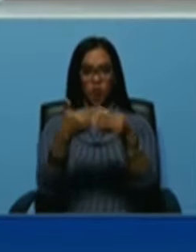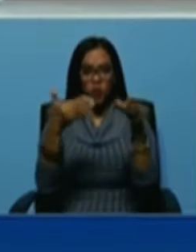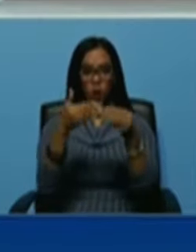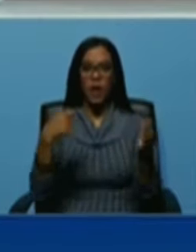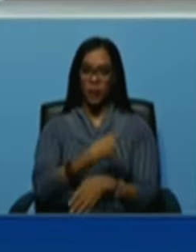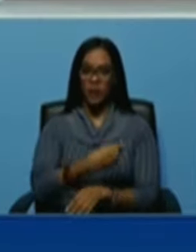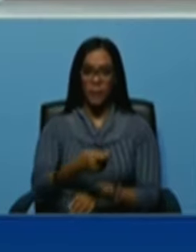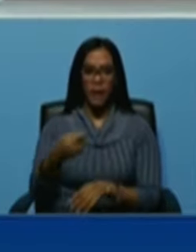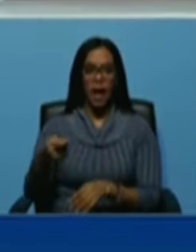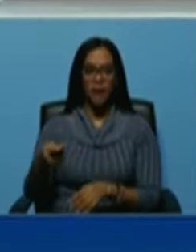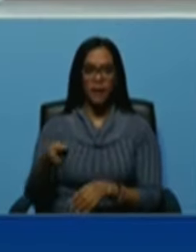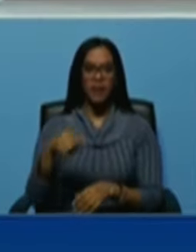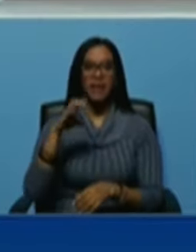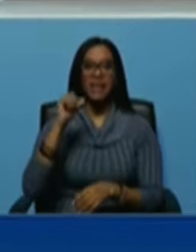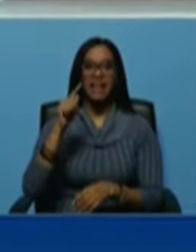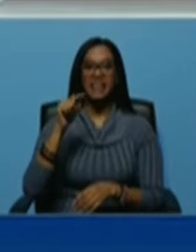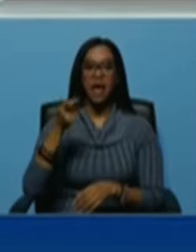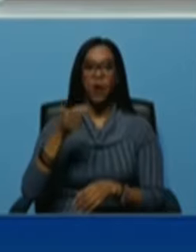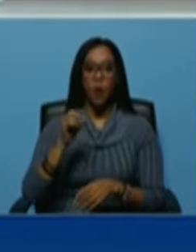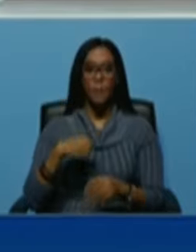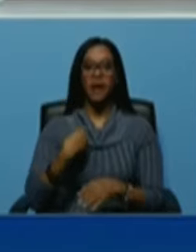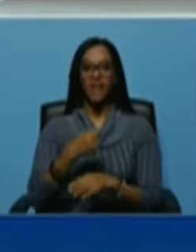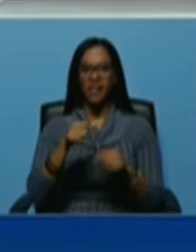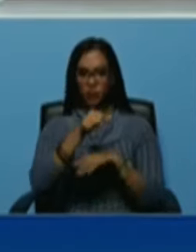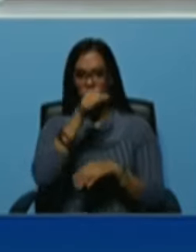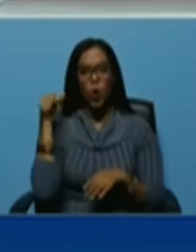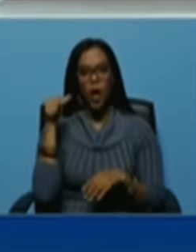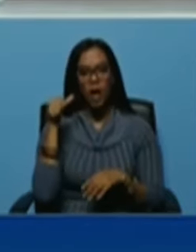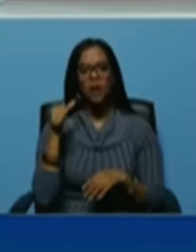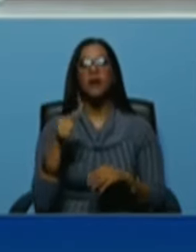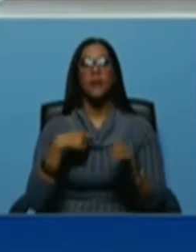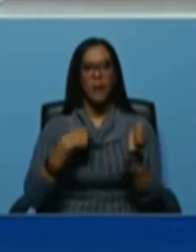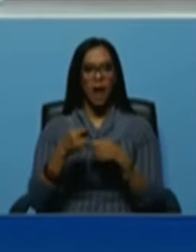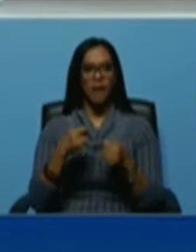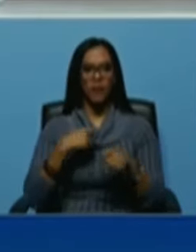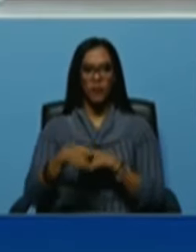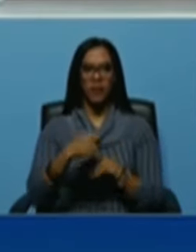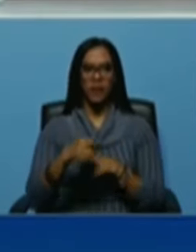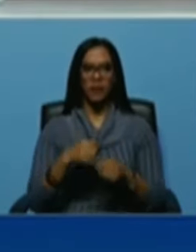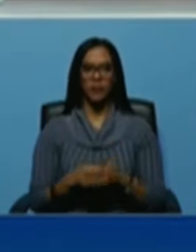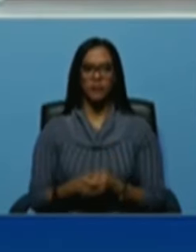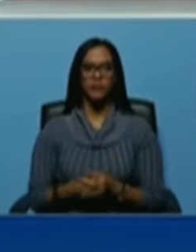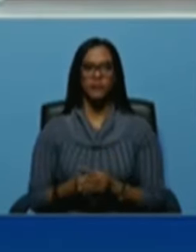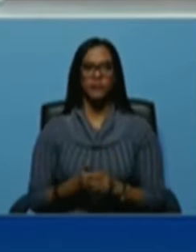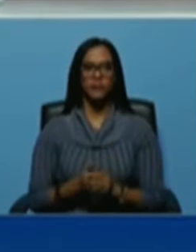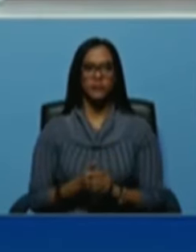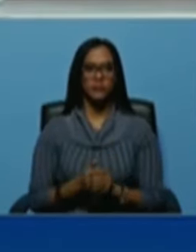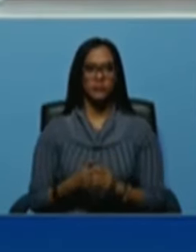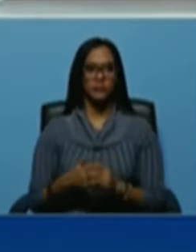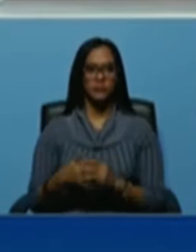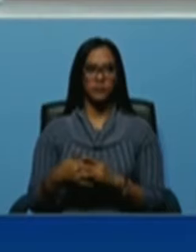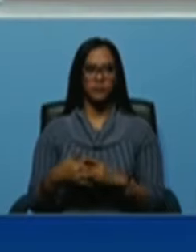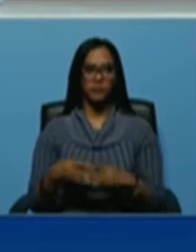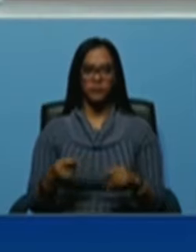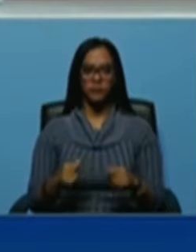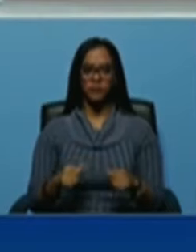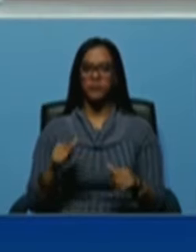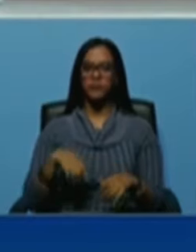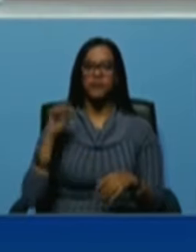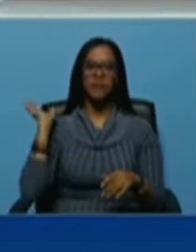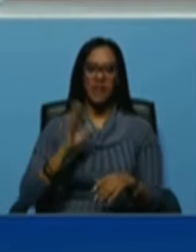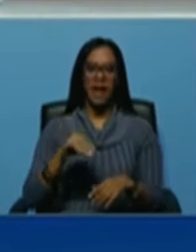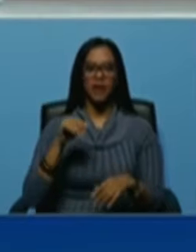many, much dollars to buy Actagon, and they paid with drugs and they paid with money. Then afterwards, the criminals